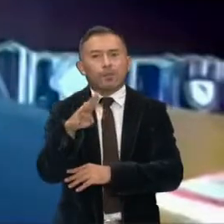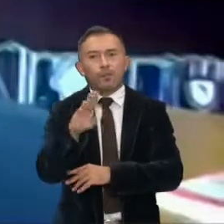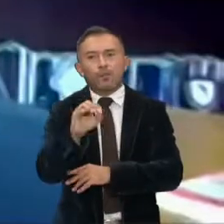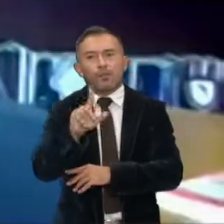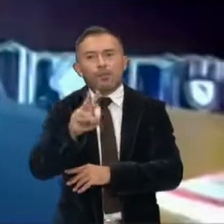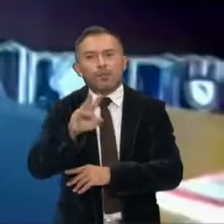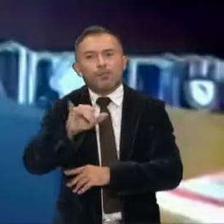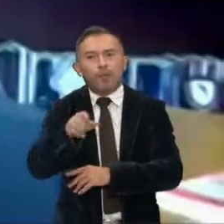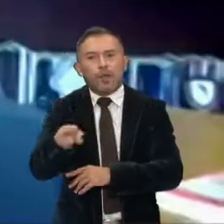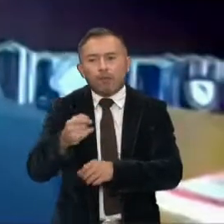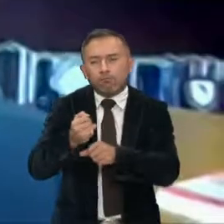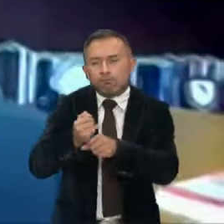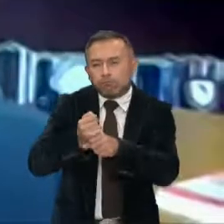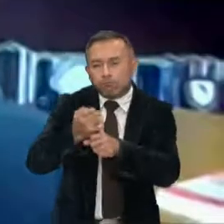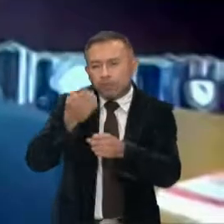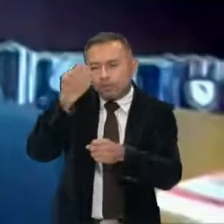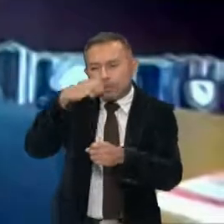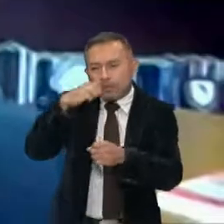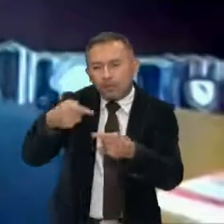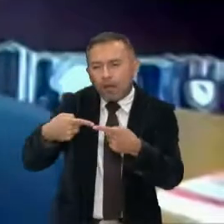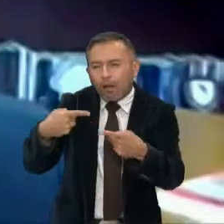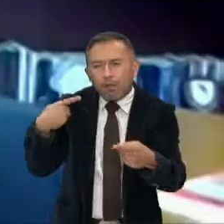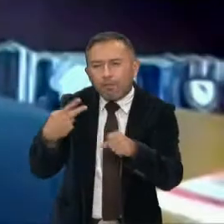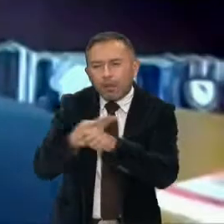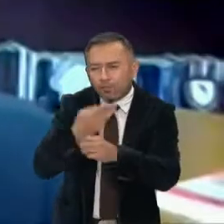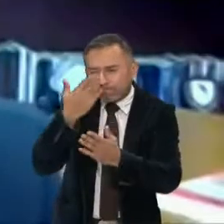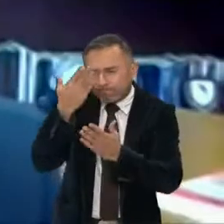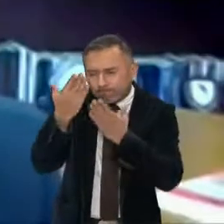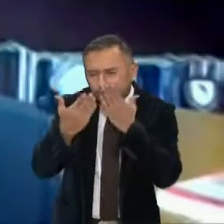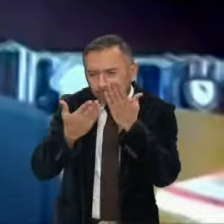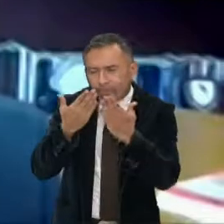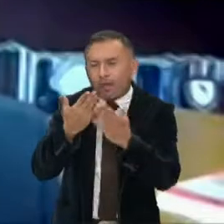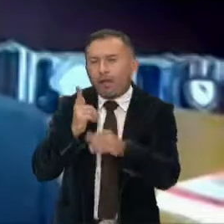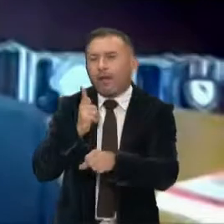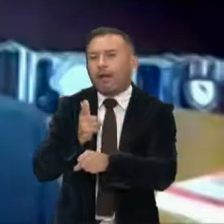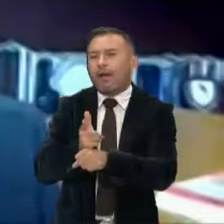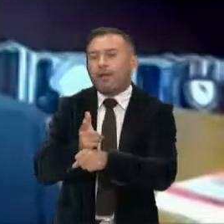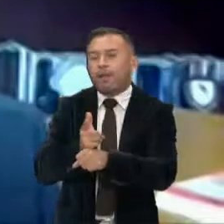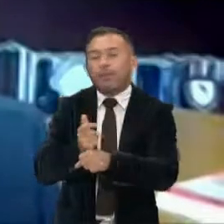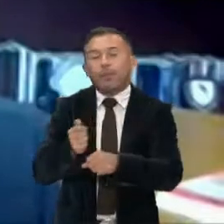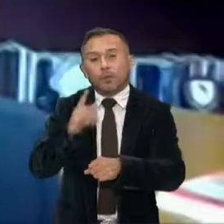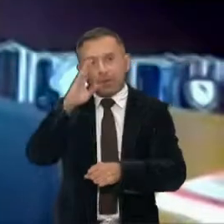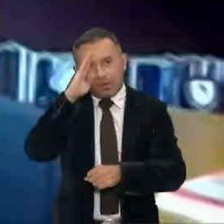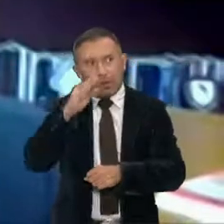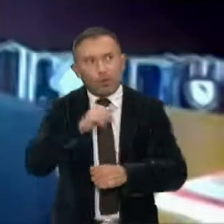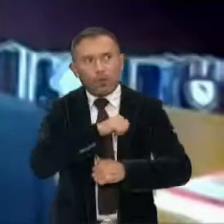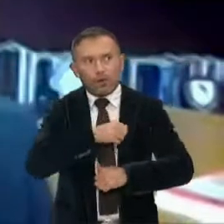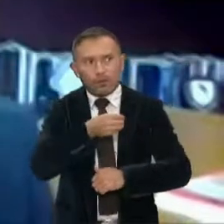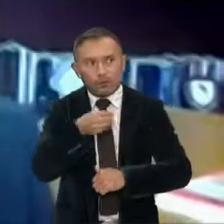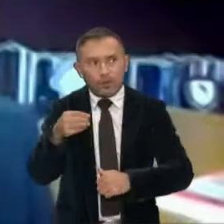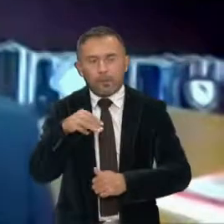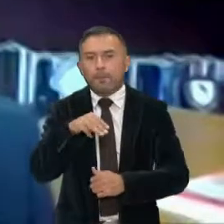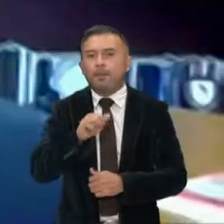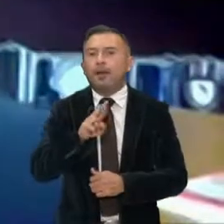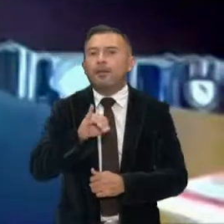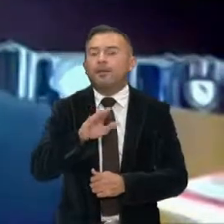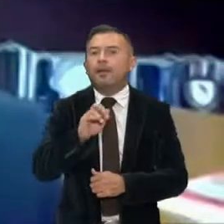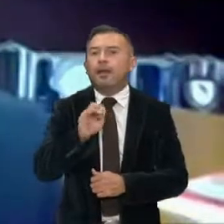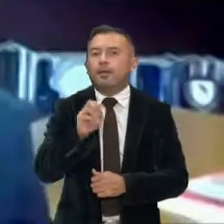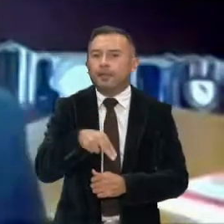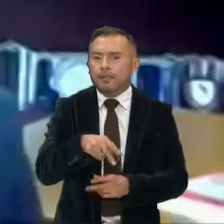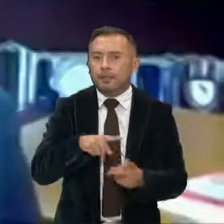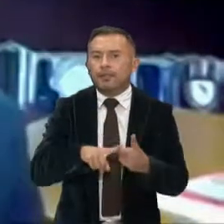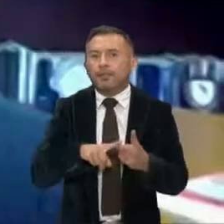advantage of all the experiences of Bolivia. I would like to greet, first of all, the organizers, Manuel